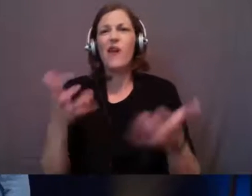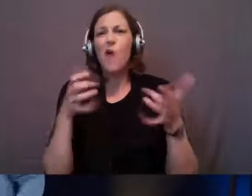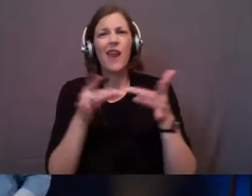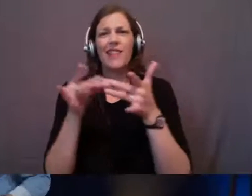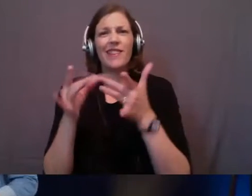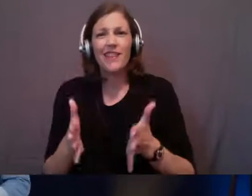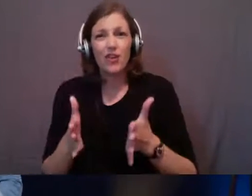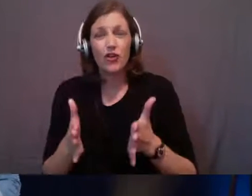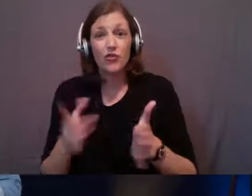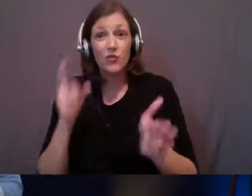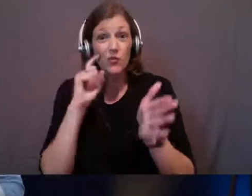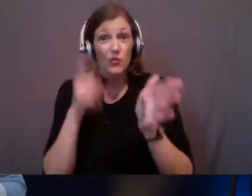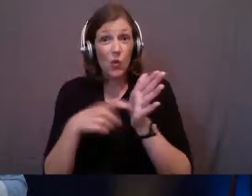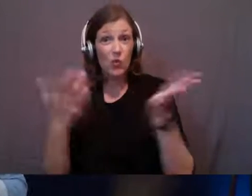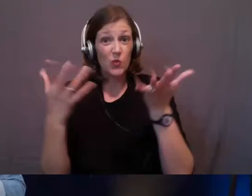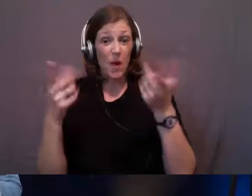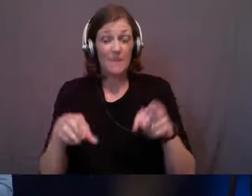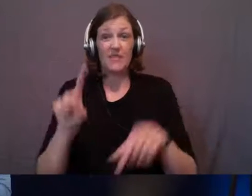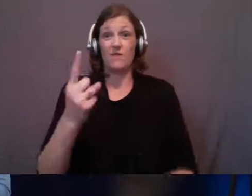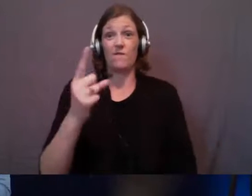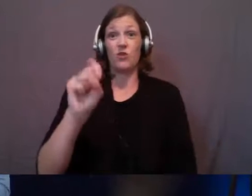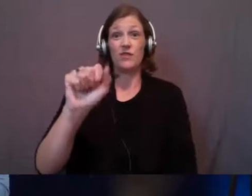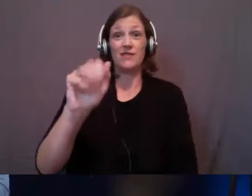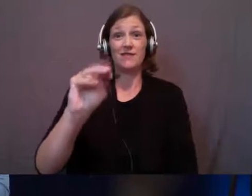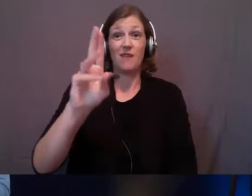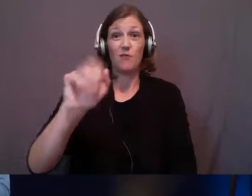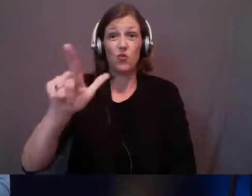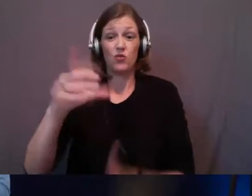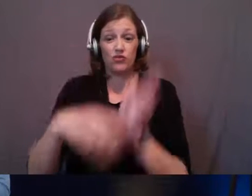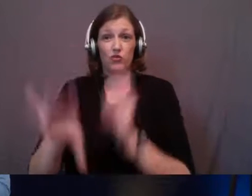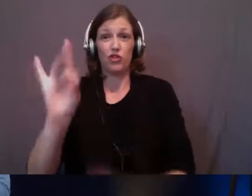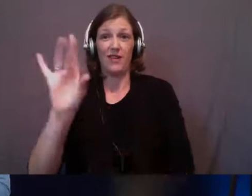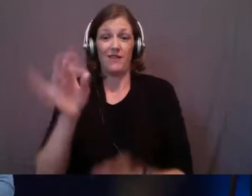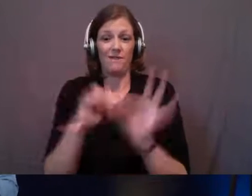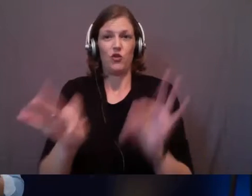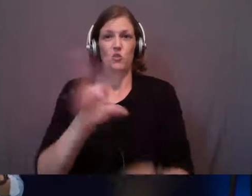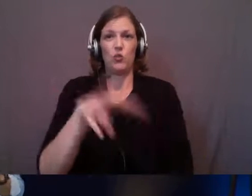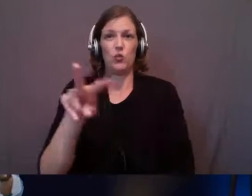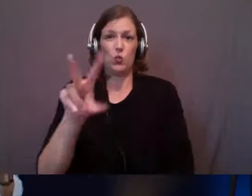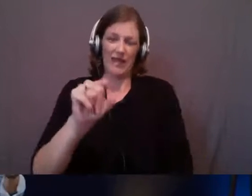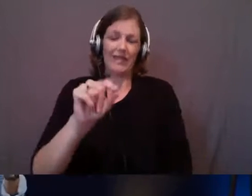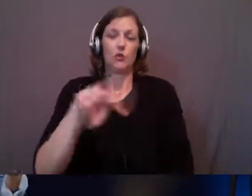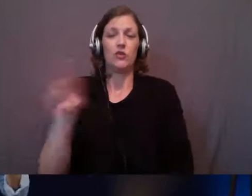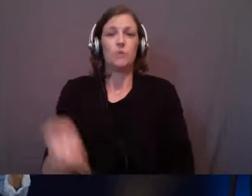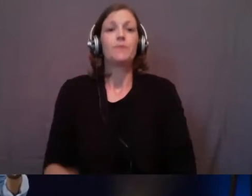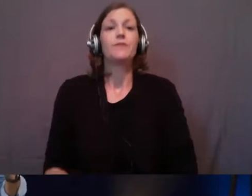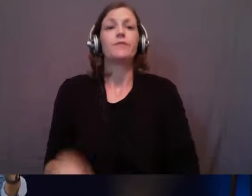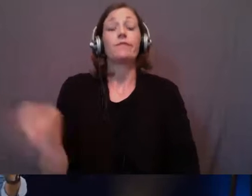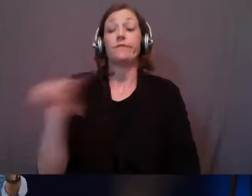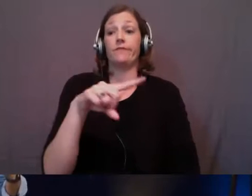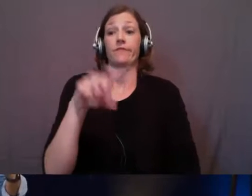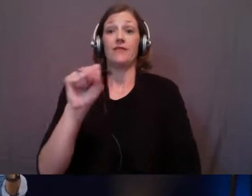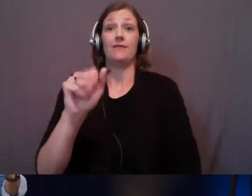And notice what happens here in 1 Samuel chapter 8, verse 20 and 22. When Samuel heard all the